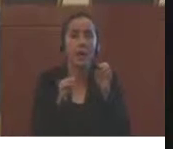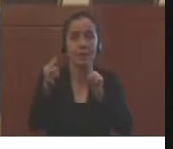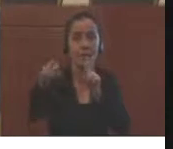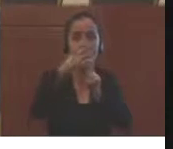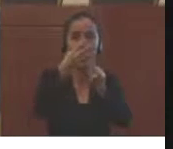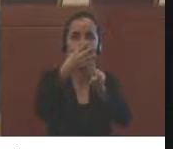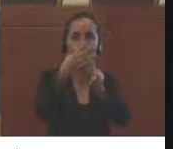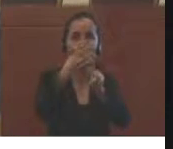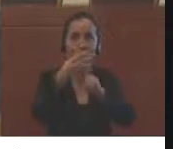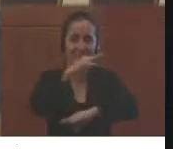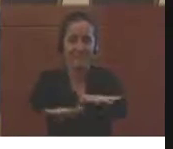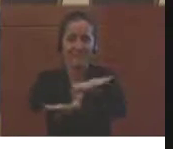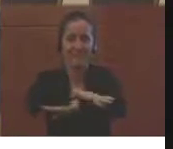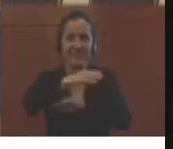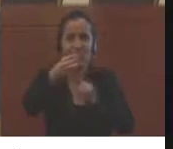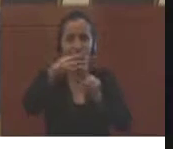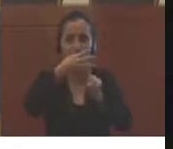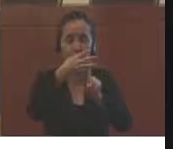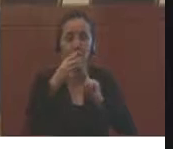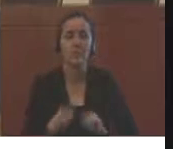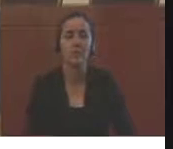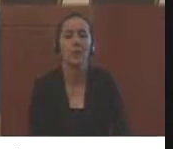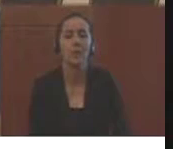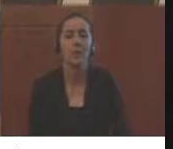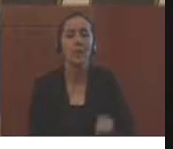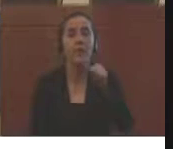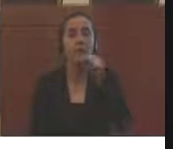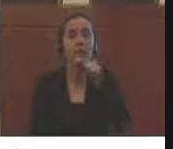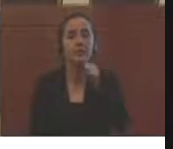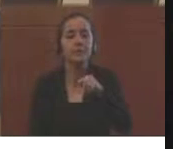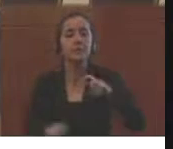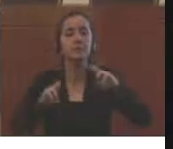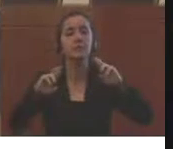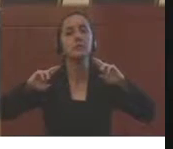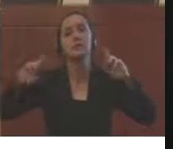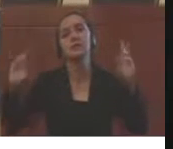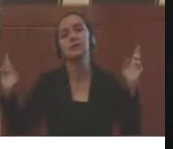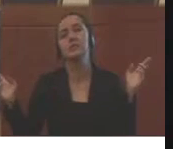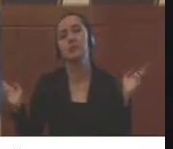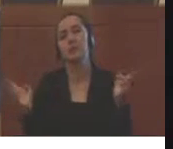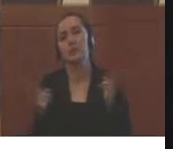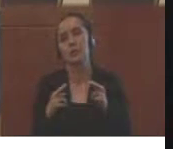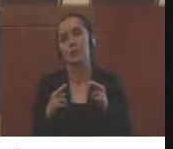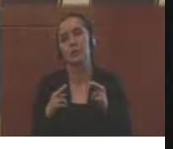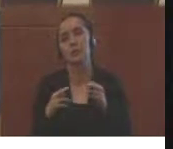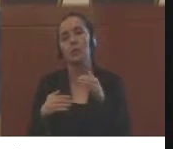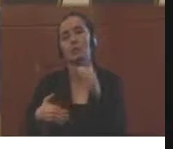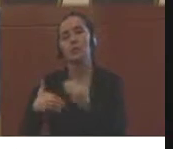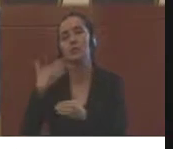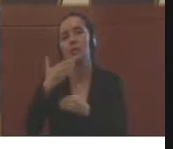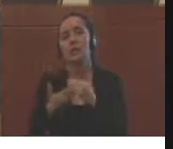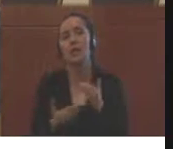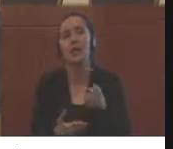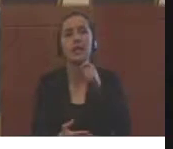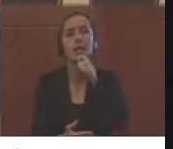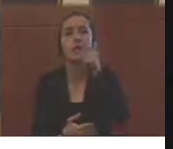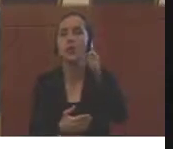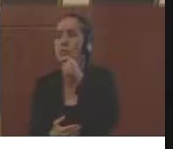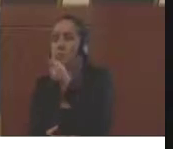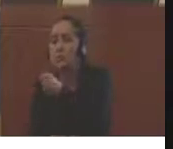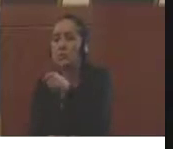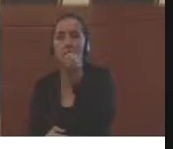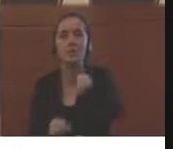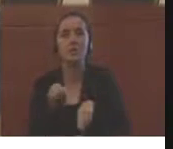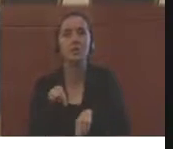make available in the website of the platform a summary of the